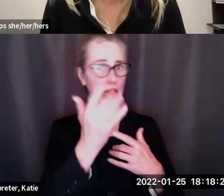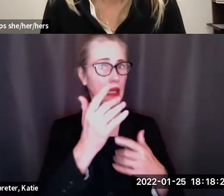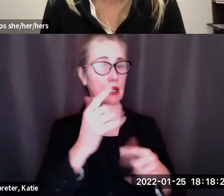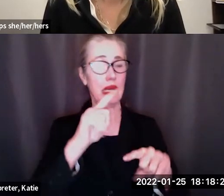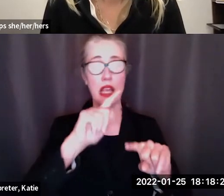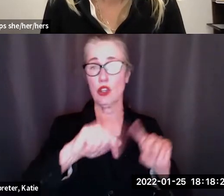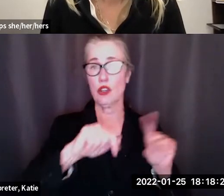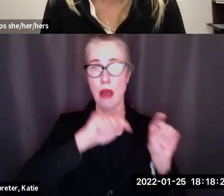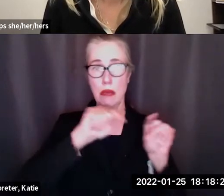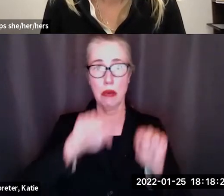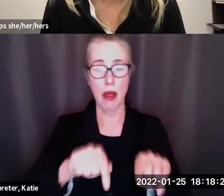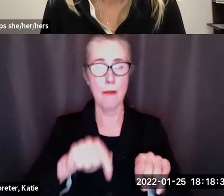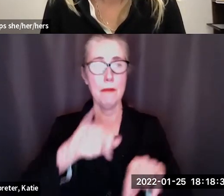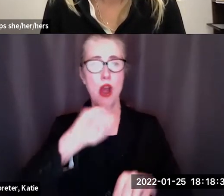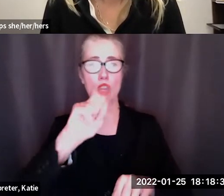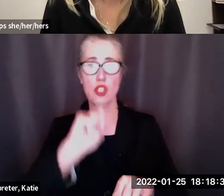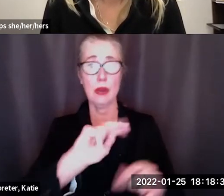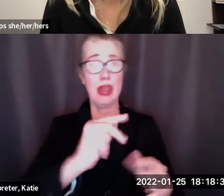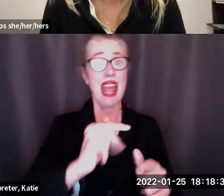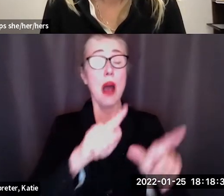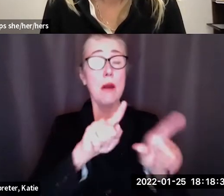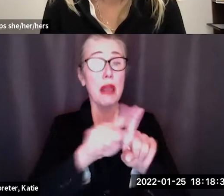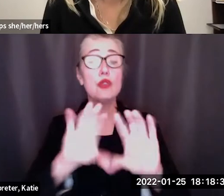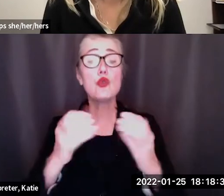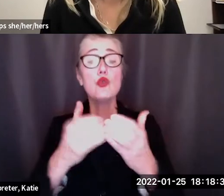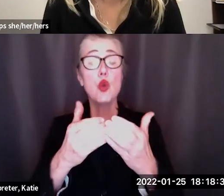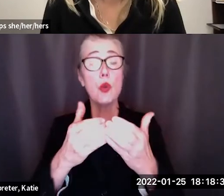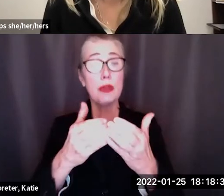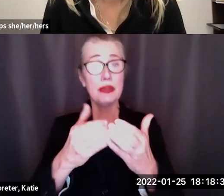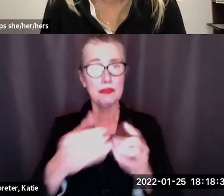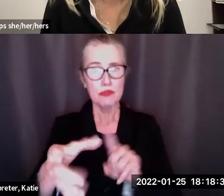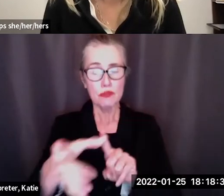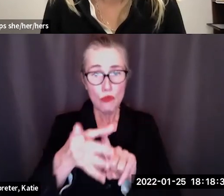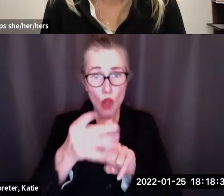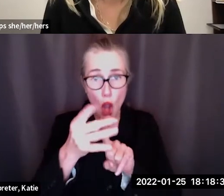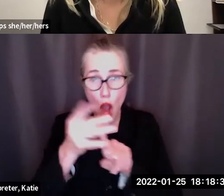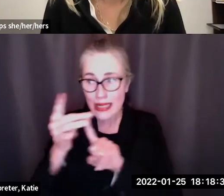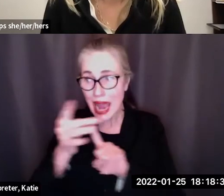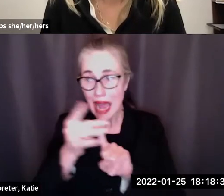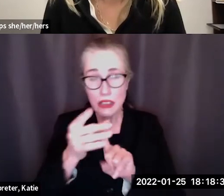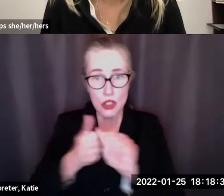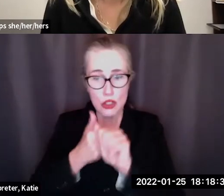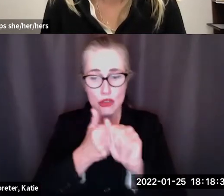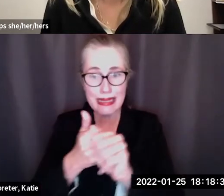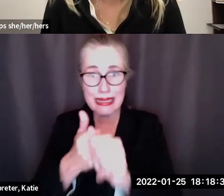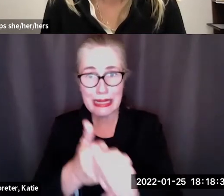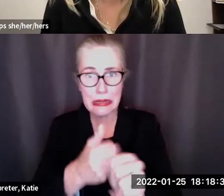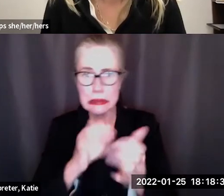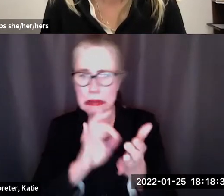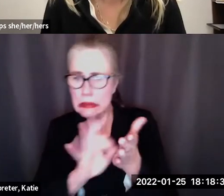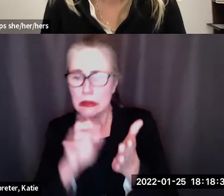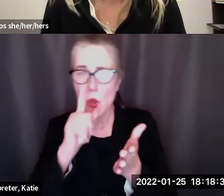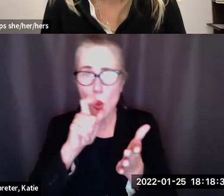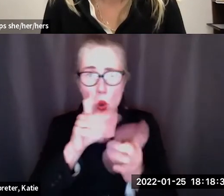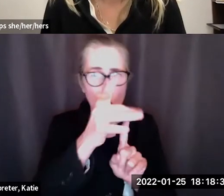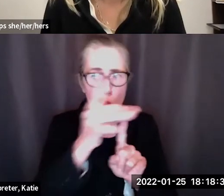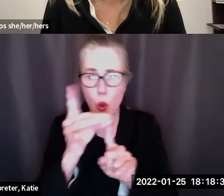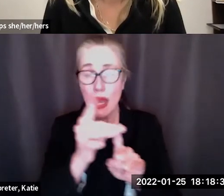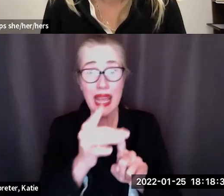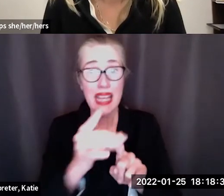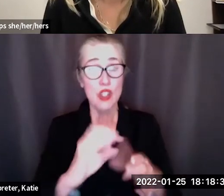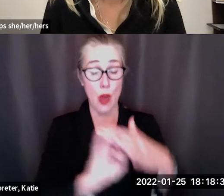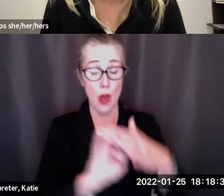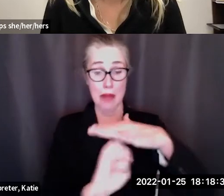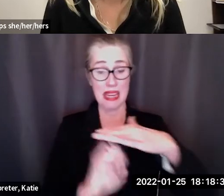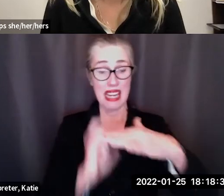contact testing and tracing so at elementary schools we were testing we were testing the same class if we saw like